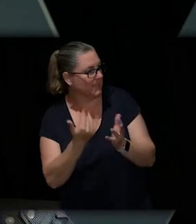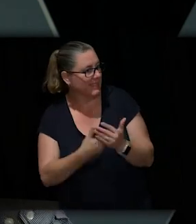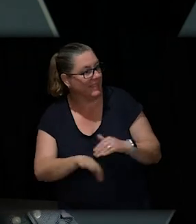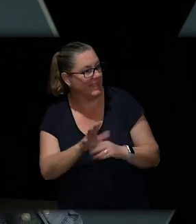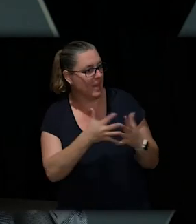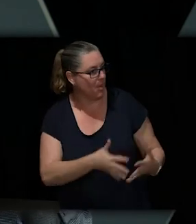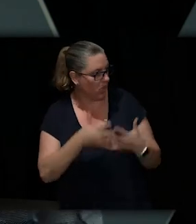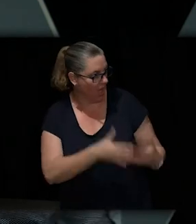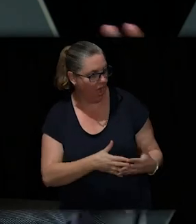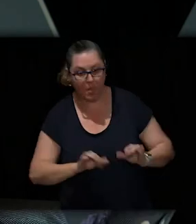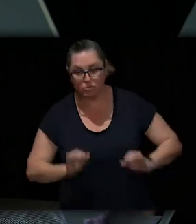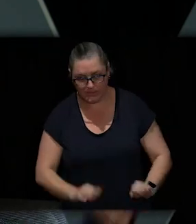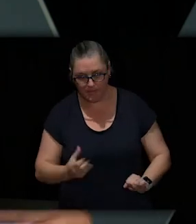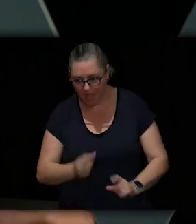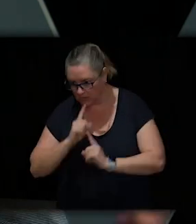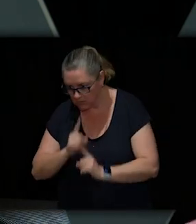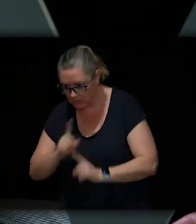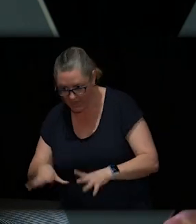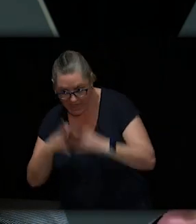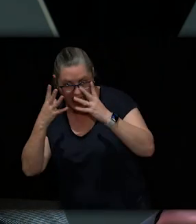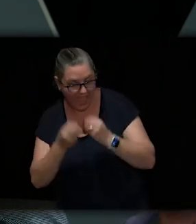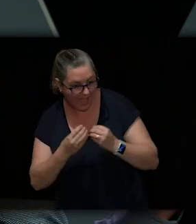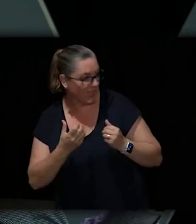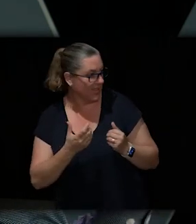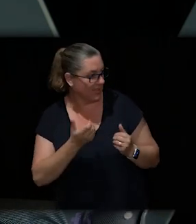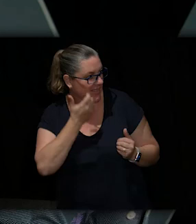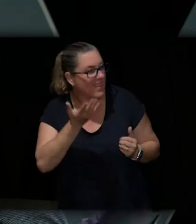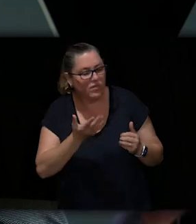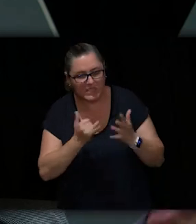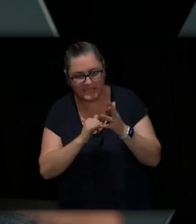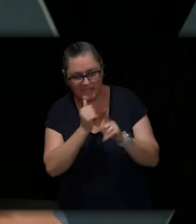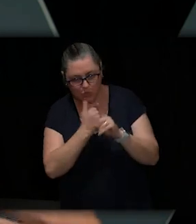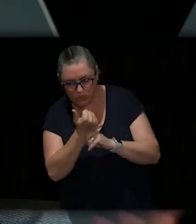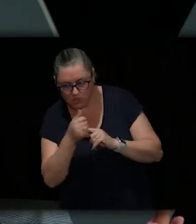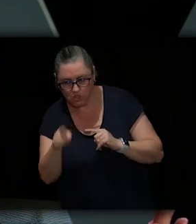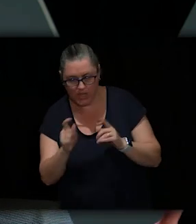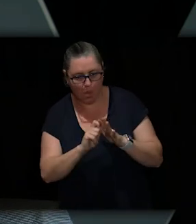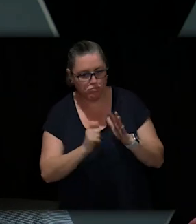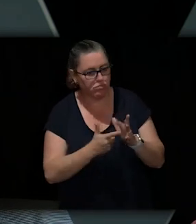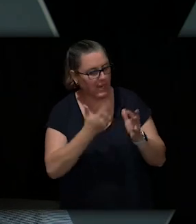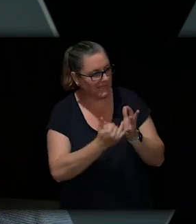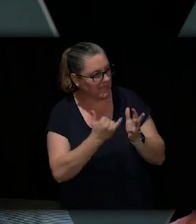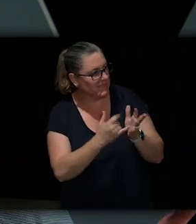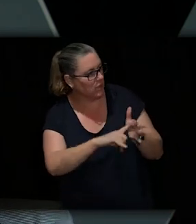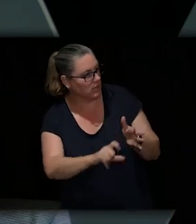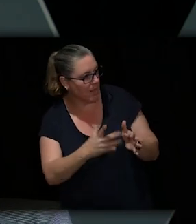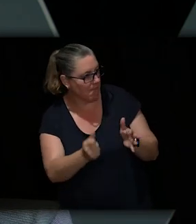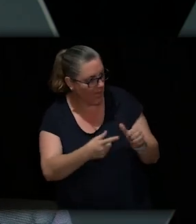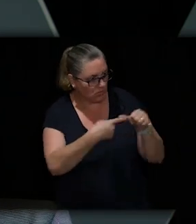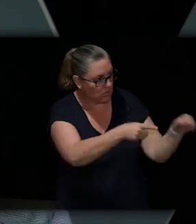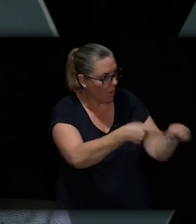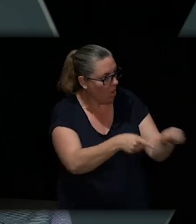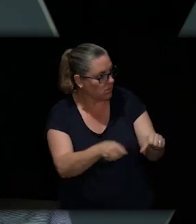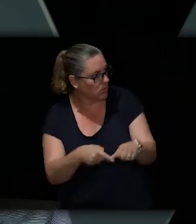every situation. The press secretary needs to have a response. So it's just a overwhelming deluge of information. And I